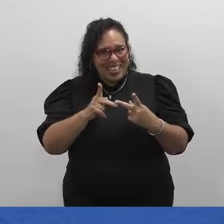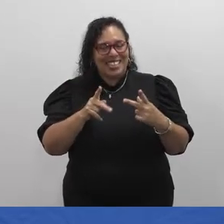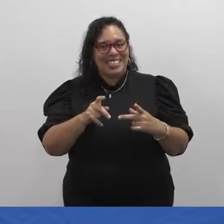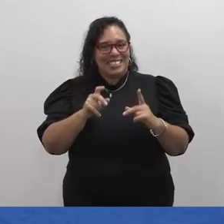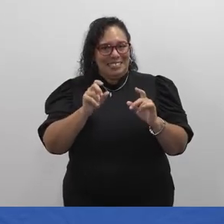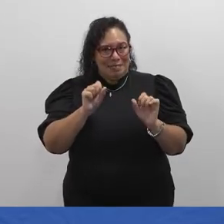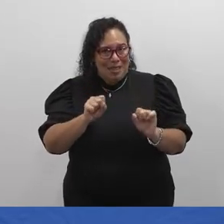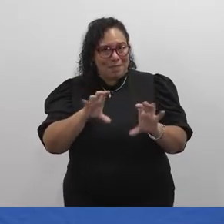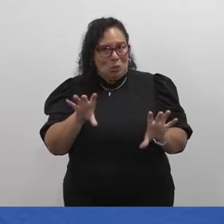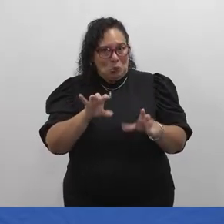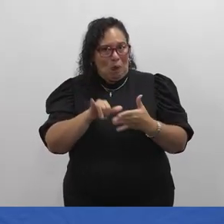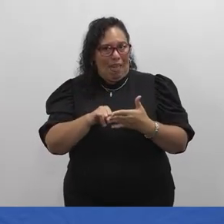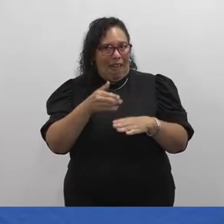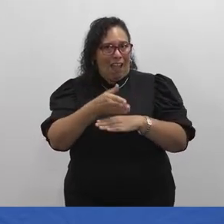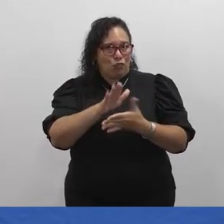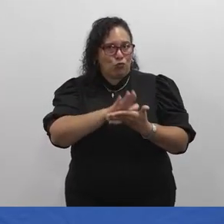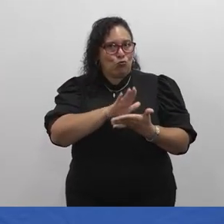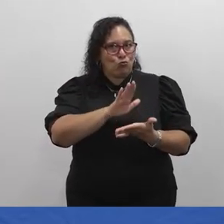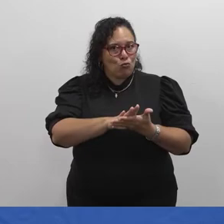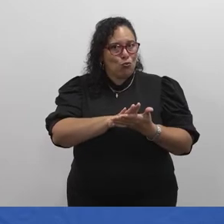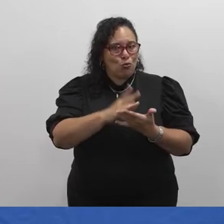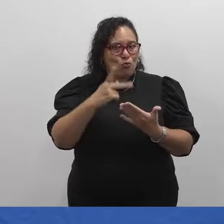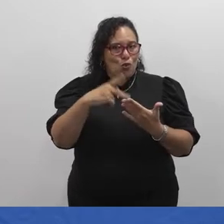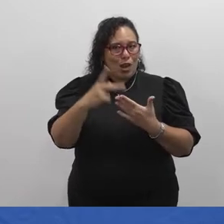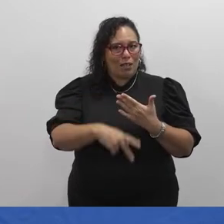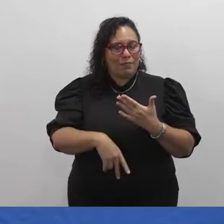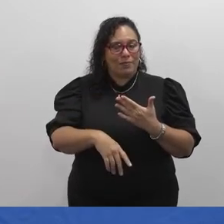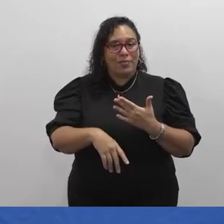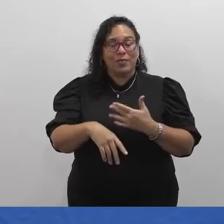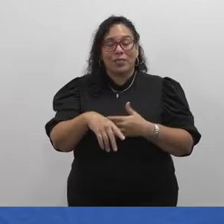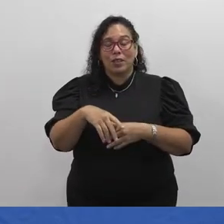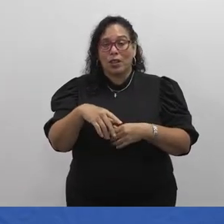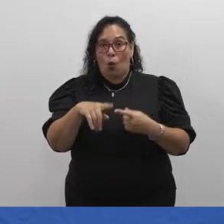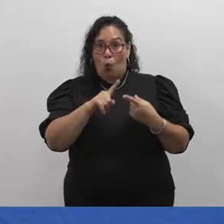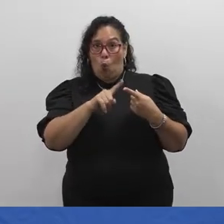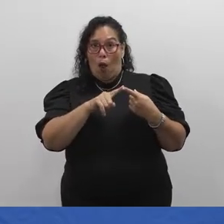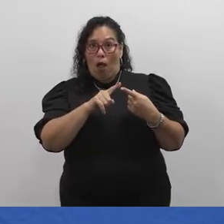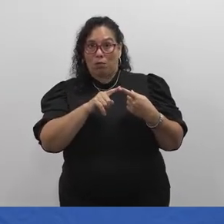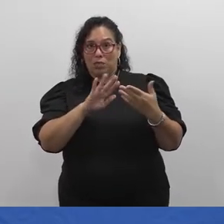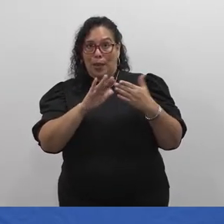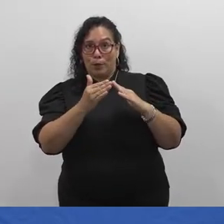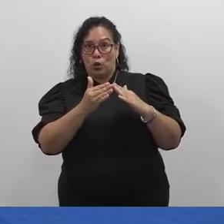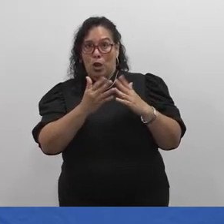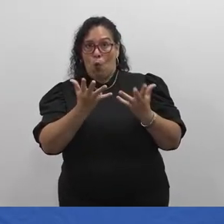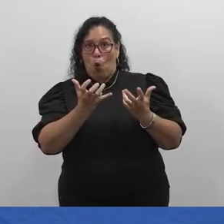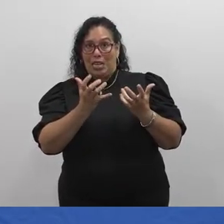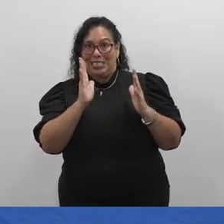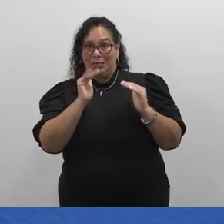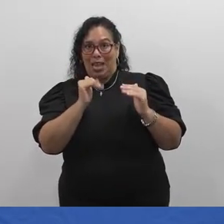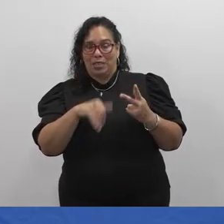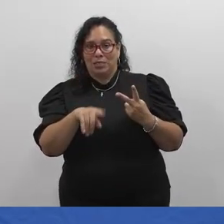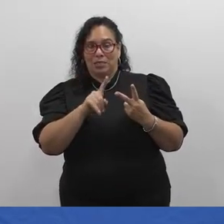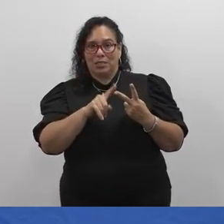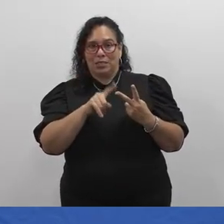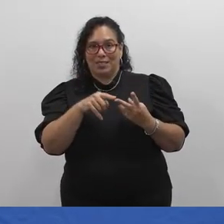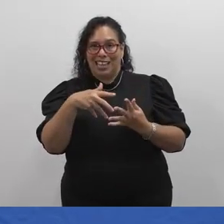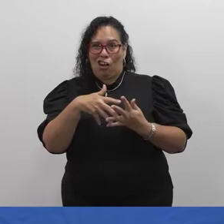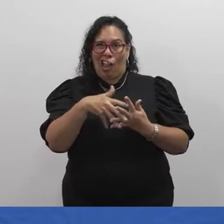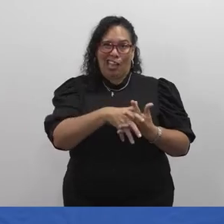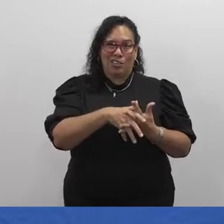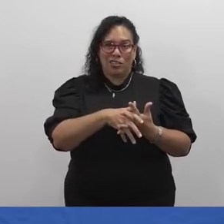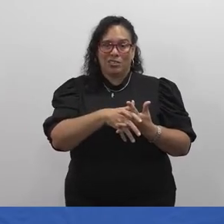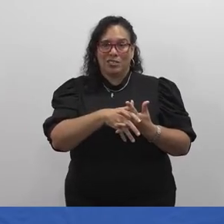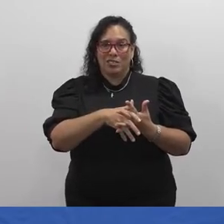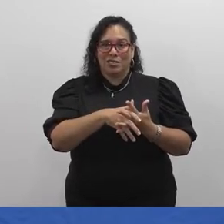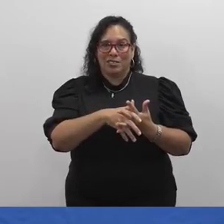to do the kinds of things that, one, our community wants and expects, but two, that are anchored in our excellence and